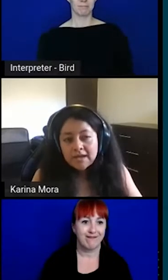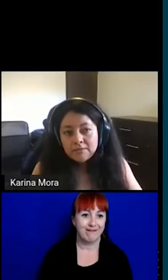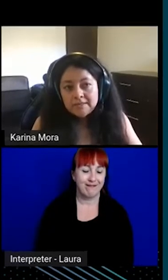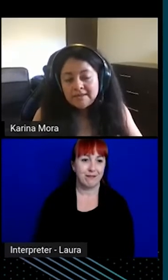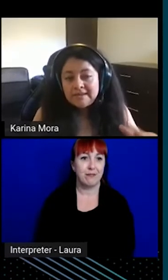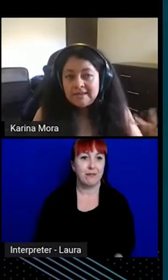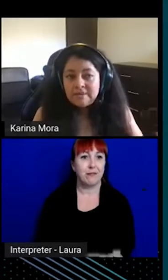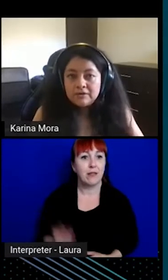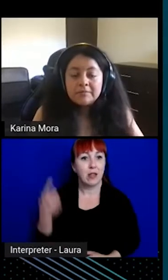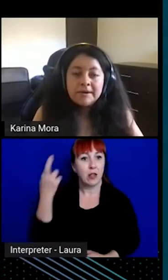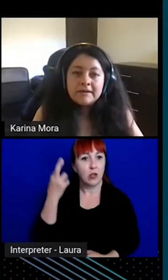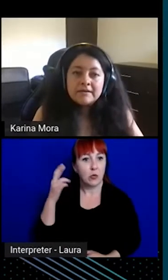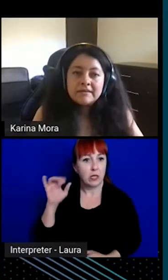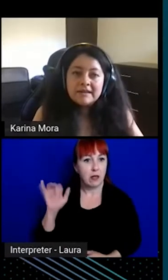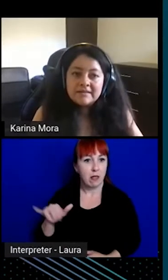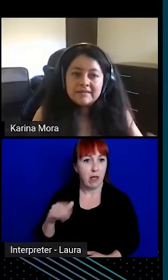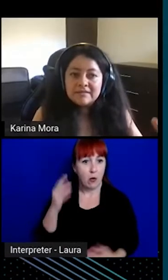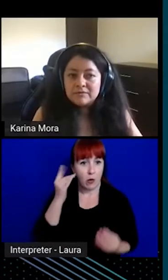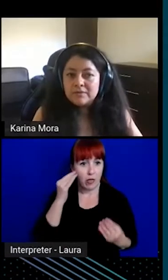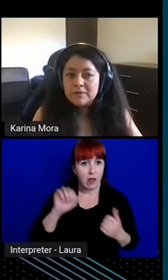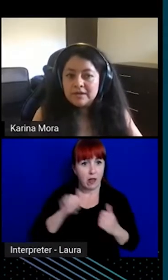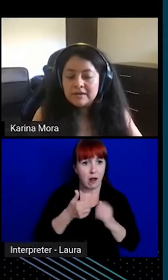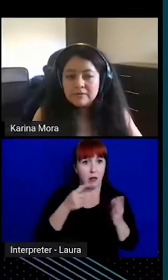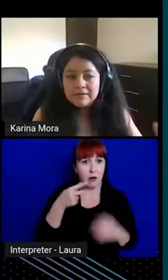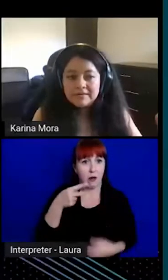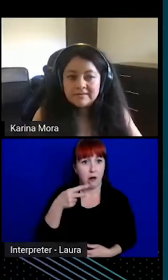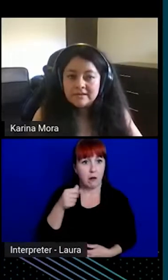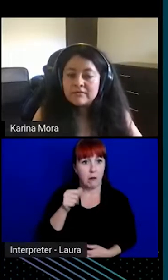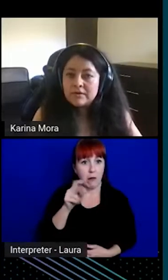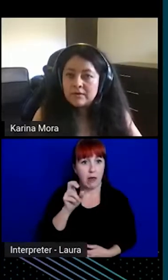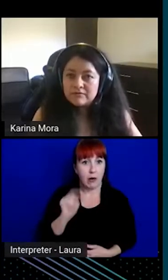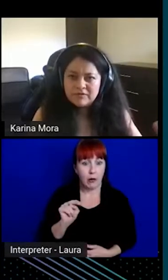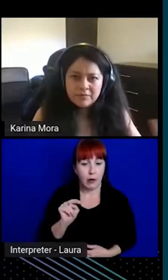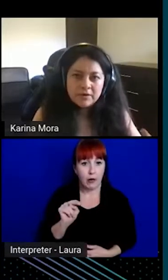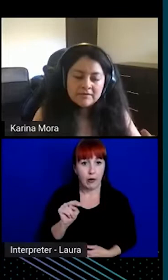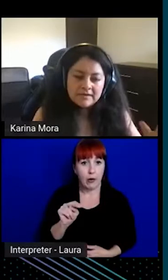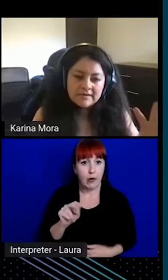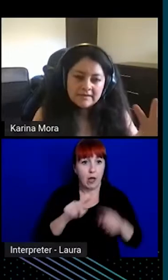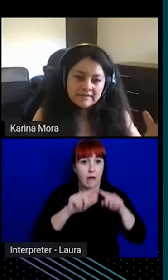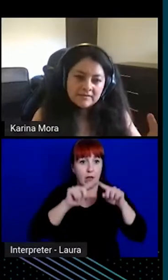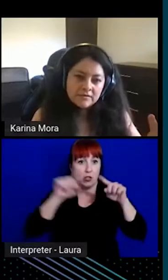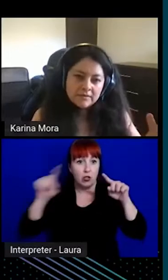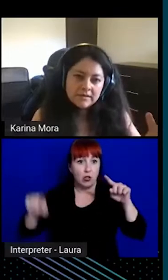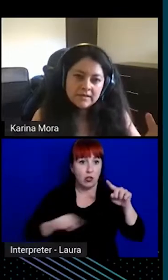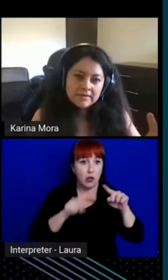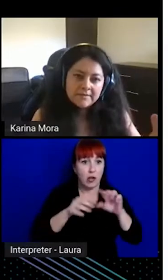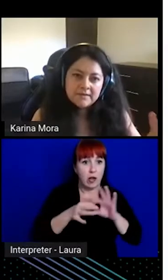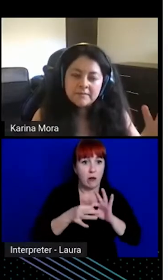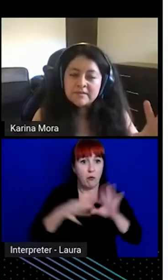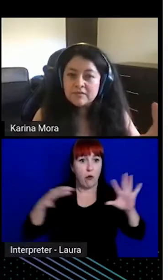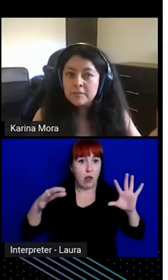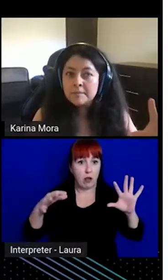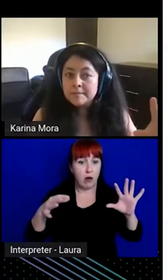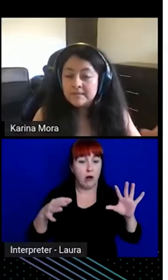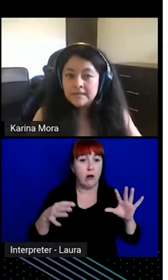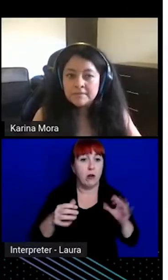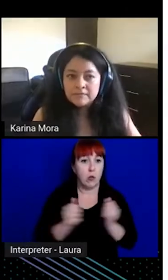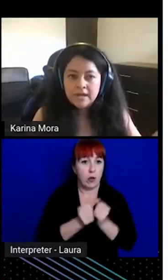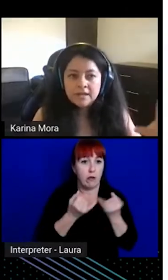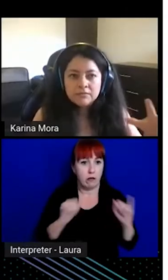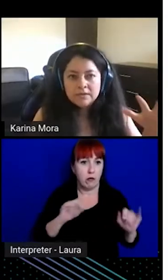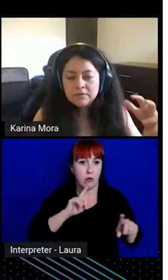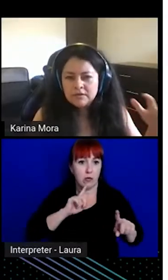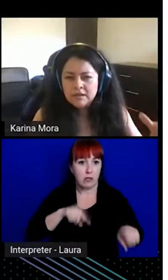That's why we think in another pattern that is the circuit breaker with a SYN request response. And this is something I have seen in some